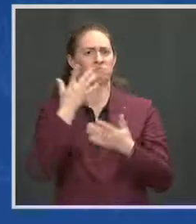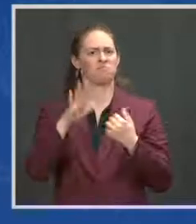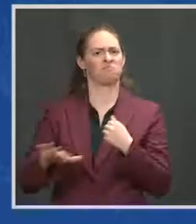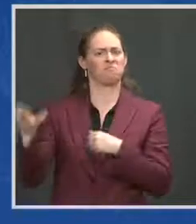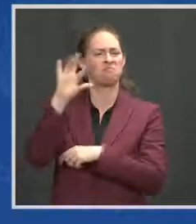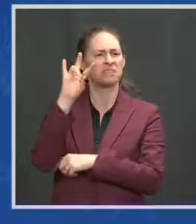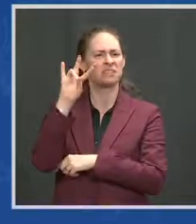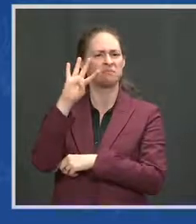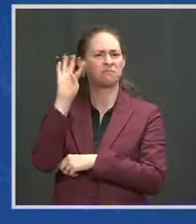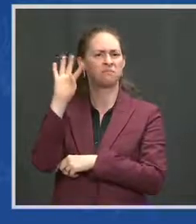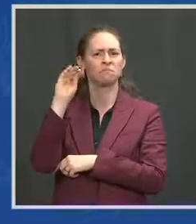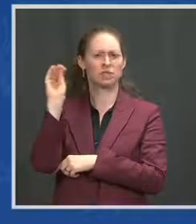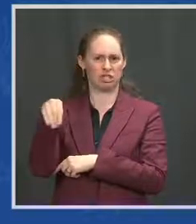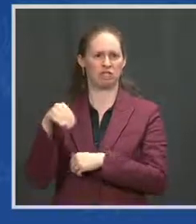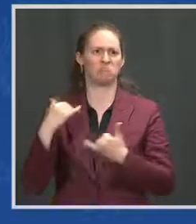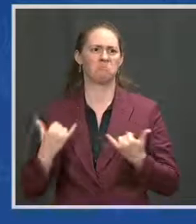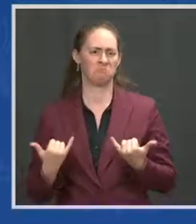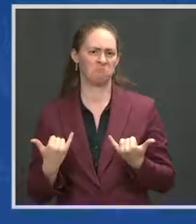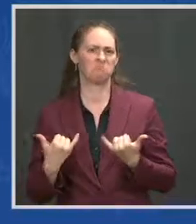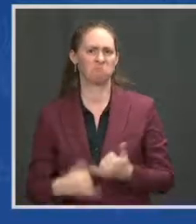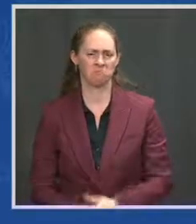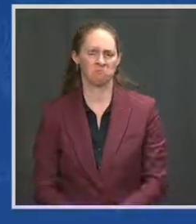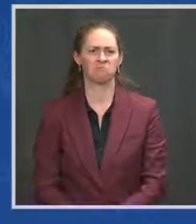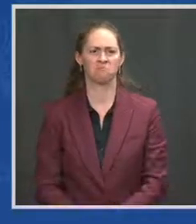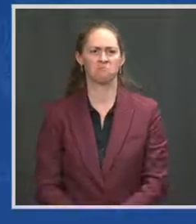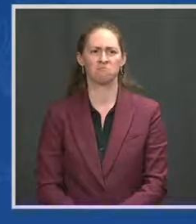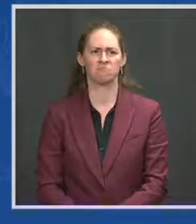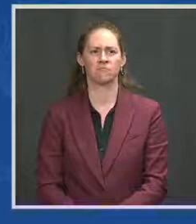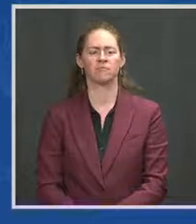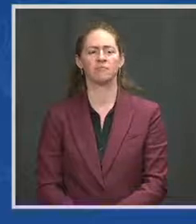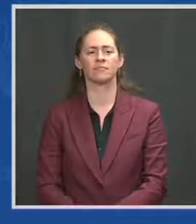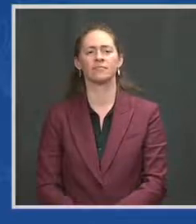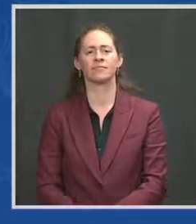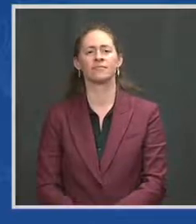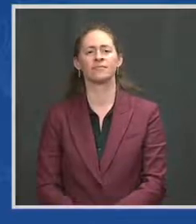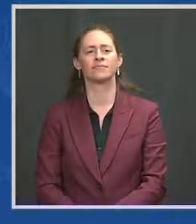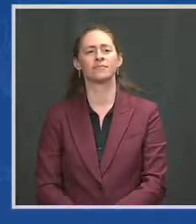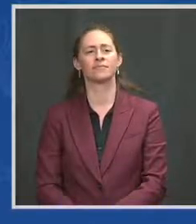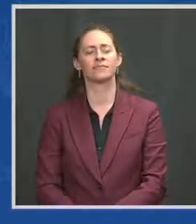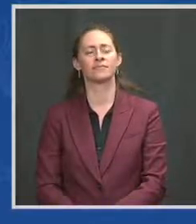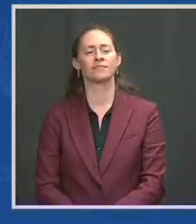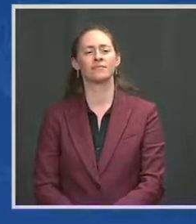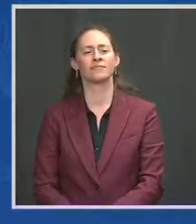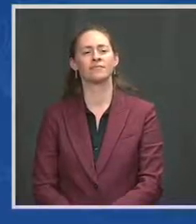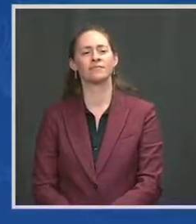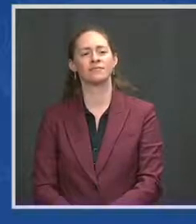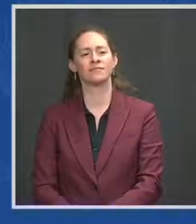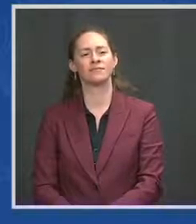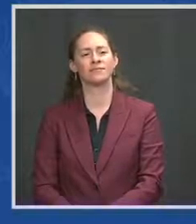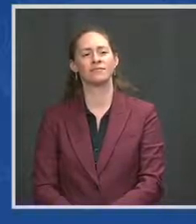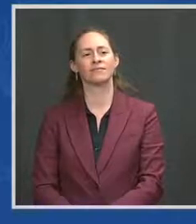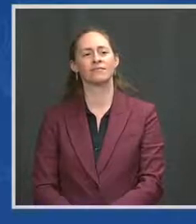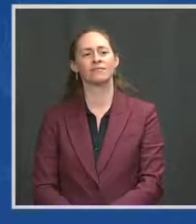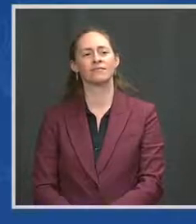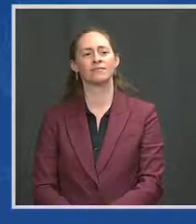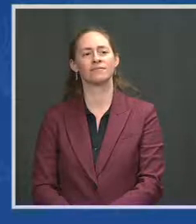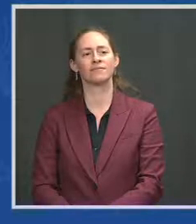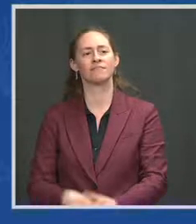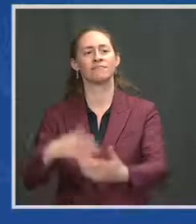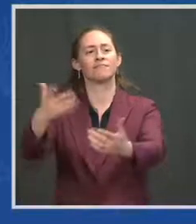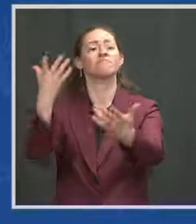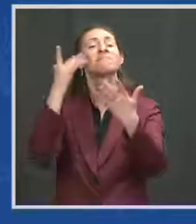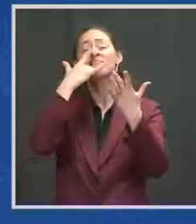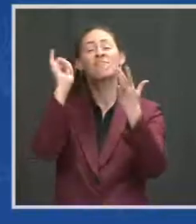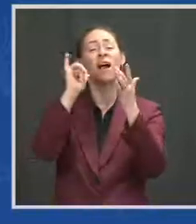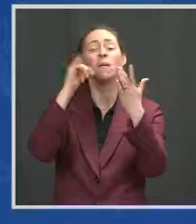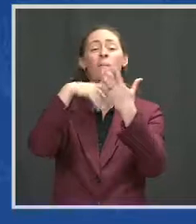we're going to do all we can to catch up to them. But our program was basically what I refer to as a mixed model. Our mass vaccination